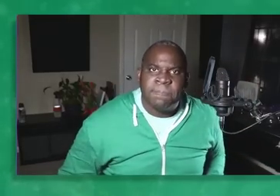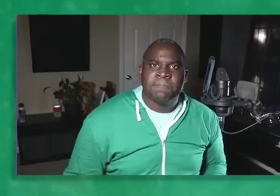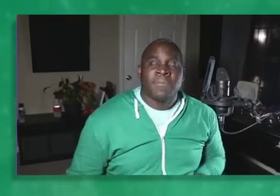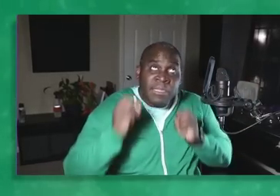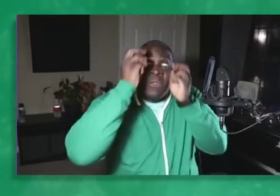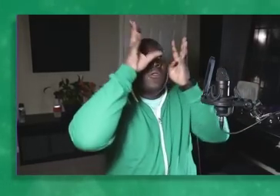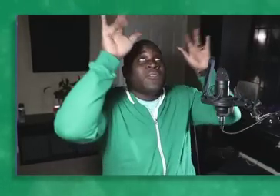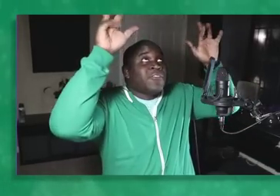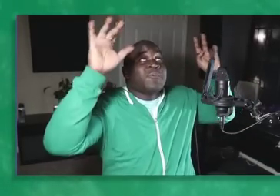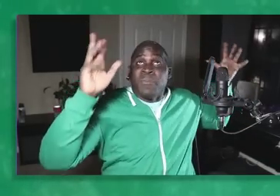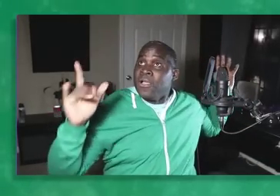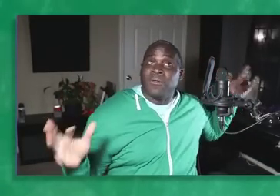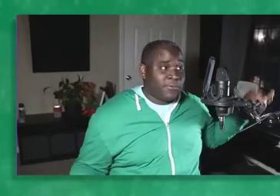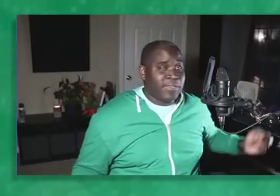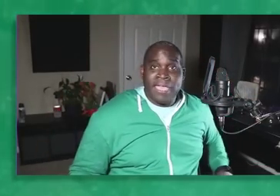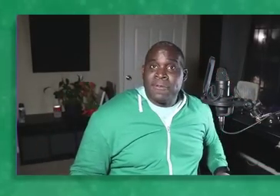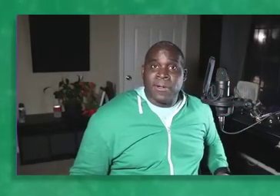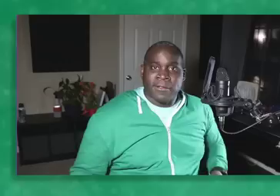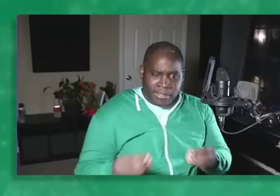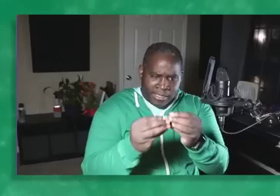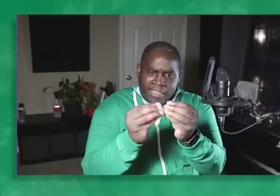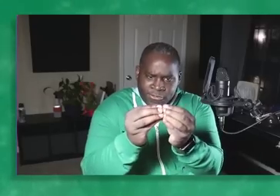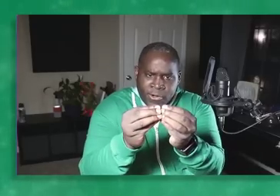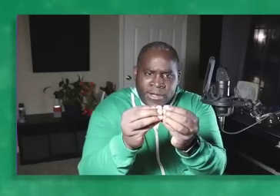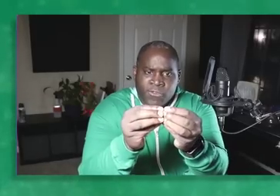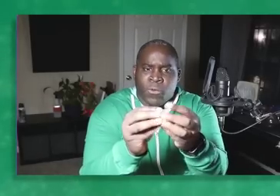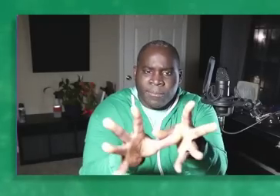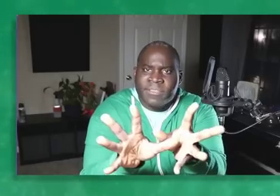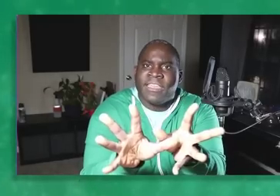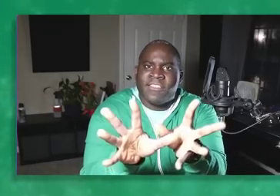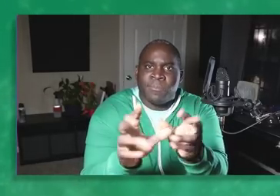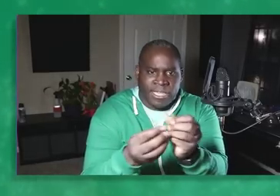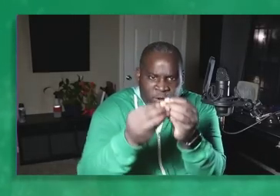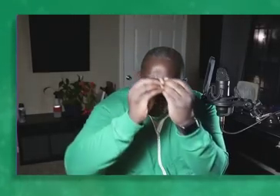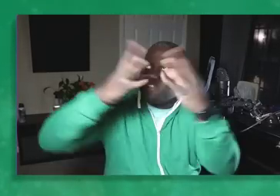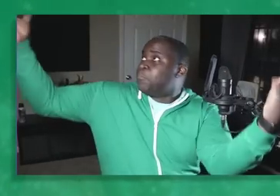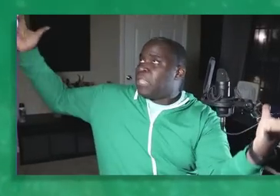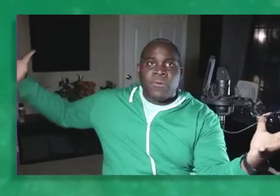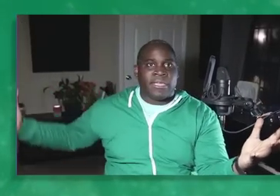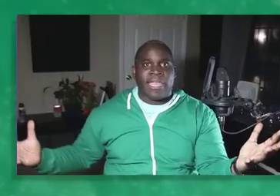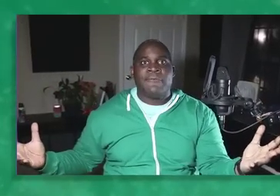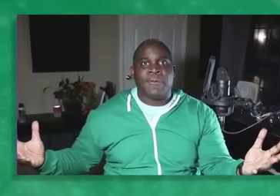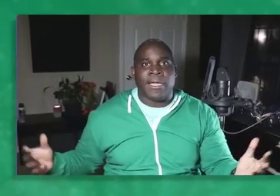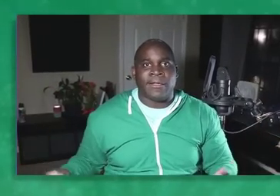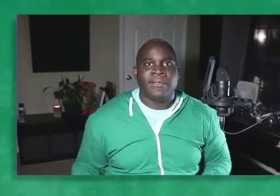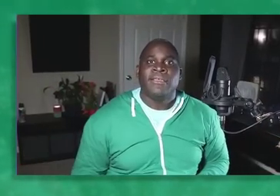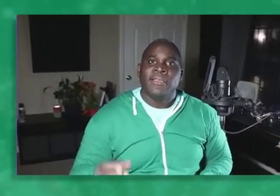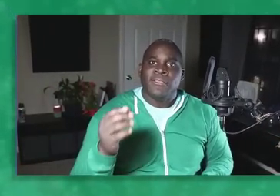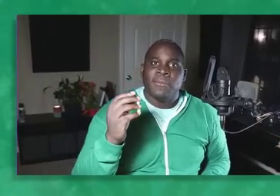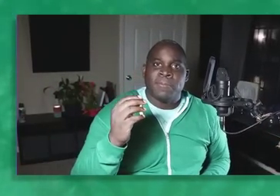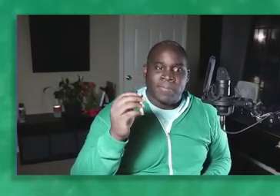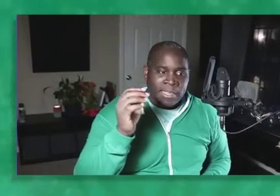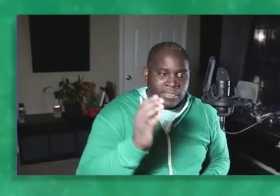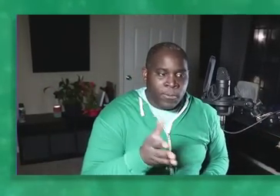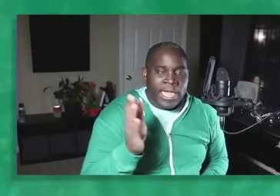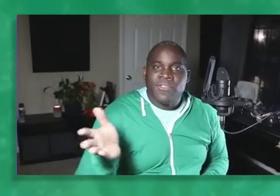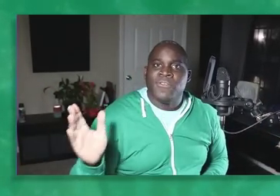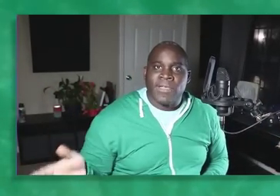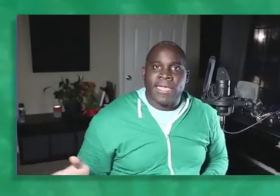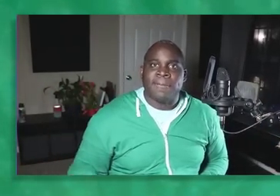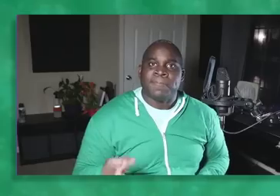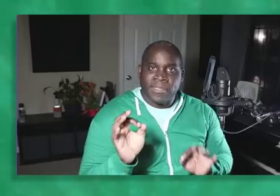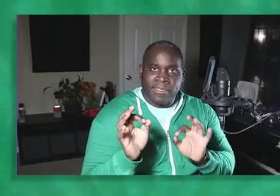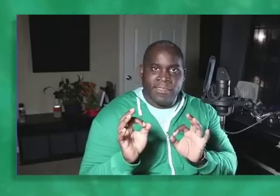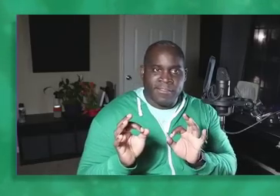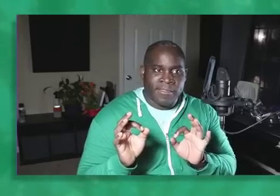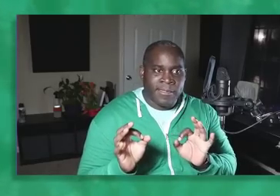worst. Sparkles everywhere. It started as one, but then it split. Exploded everywhere. The way how you